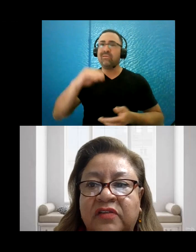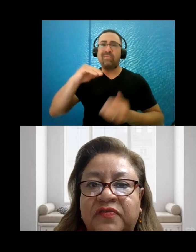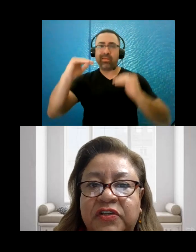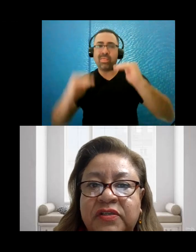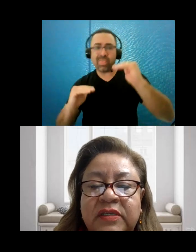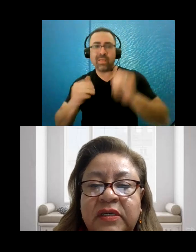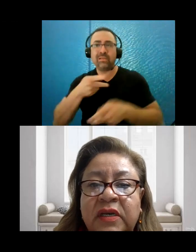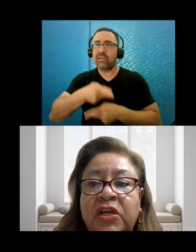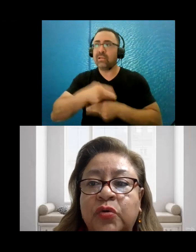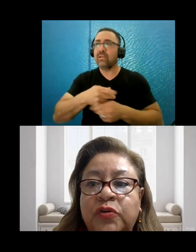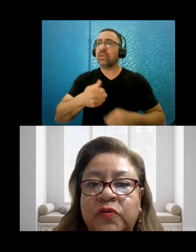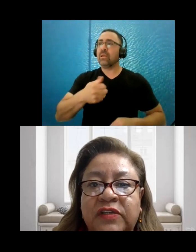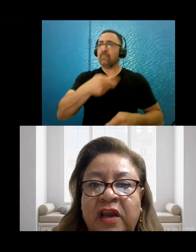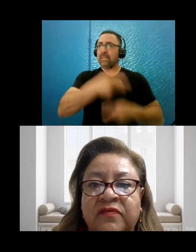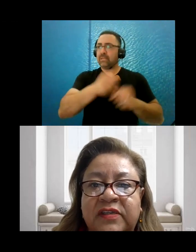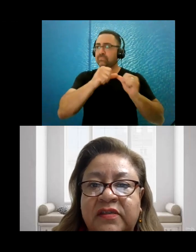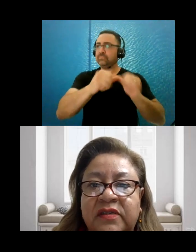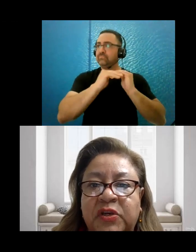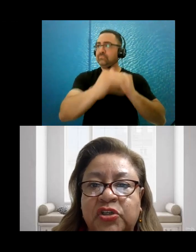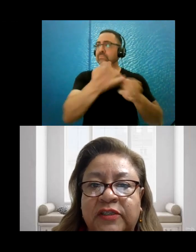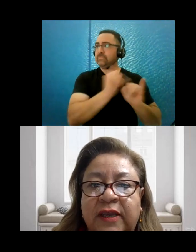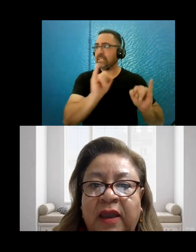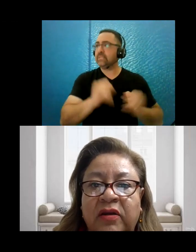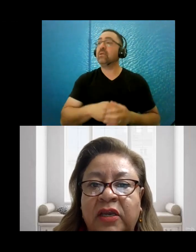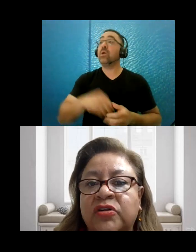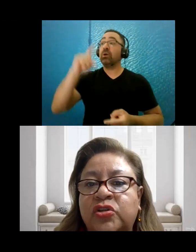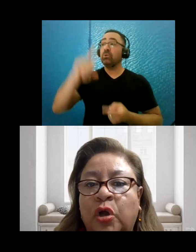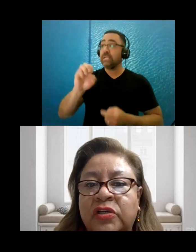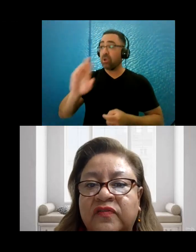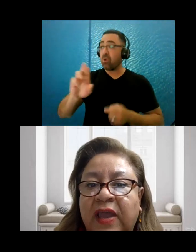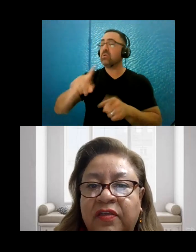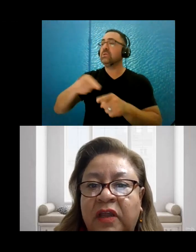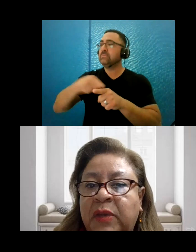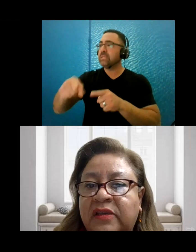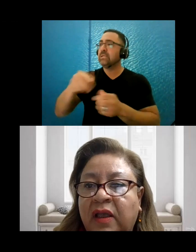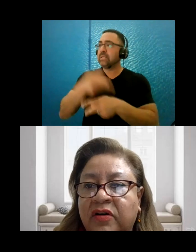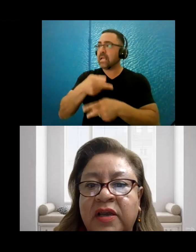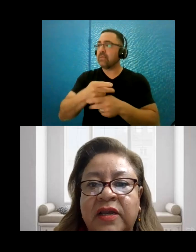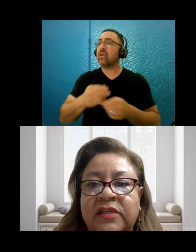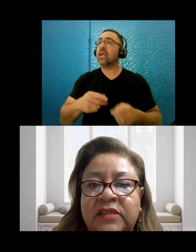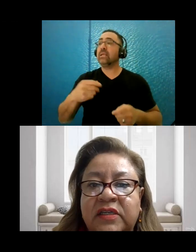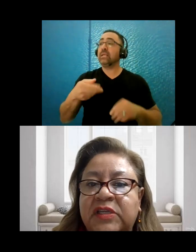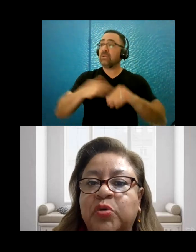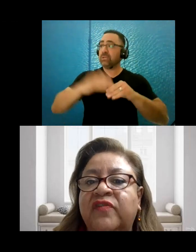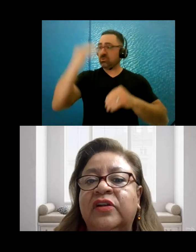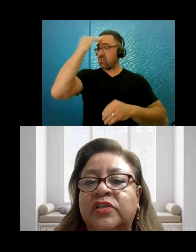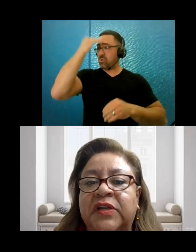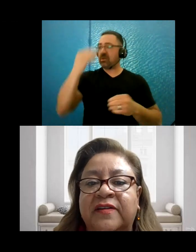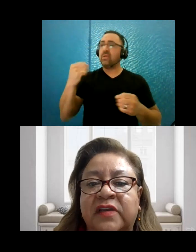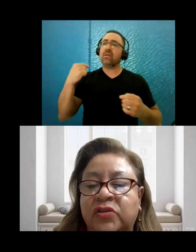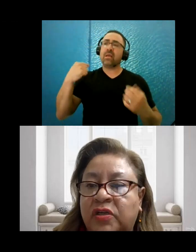maintain self-sufficiency, reduce ER visits and specialty care, increase knowledge of health and mental care systems, and